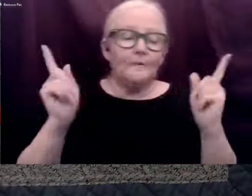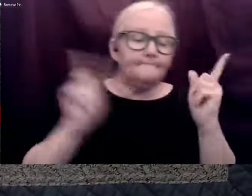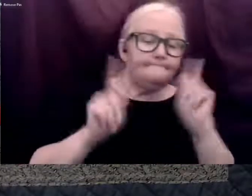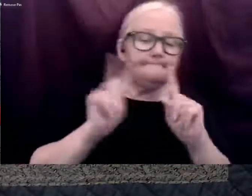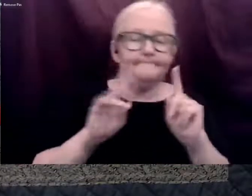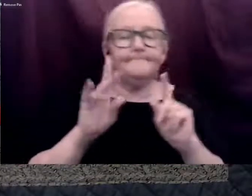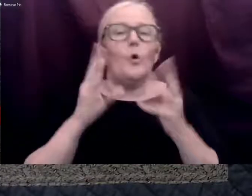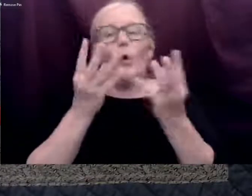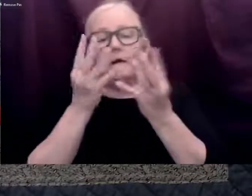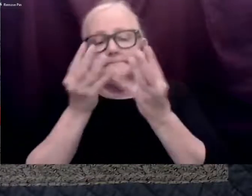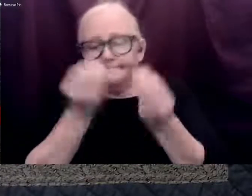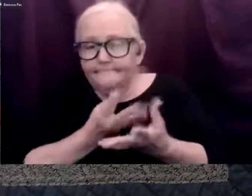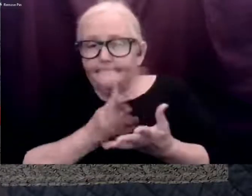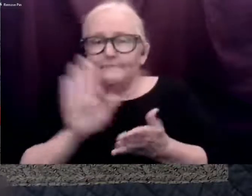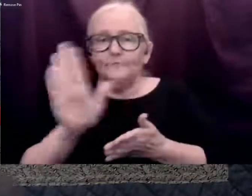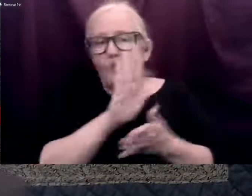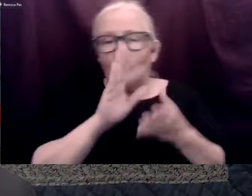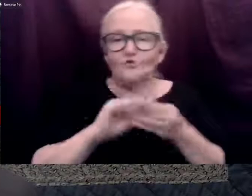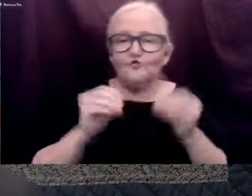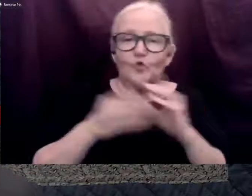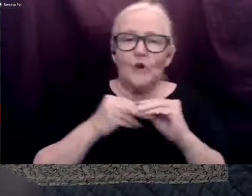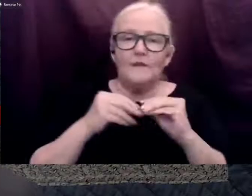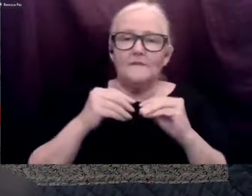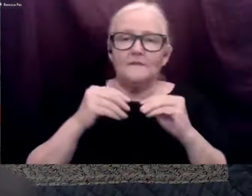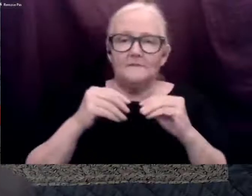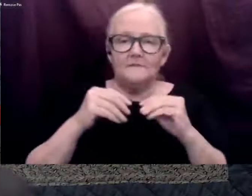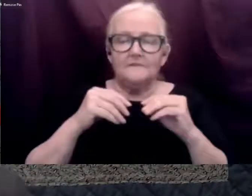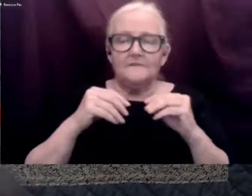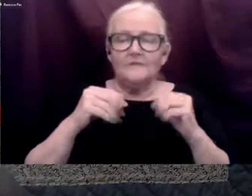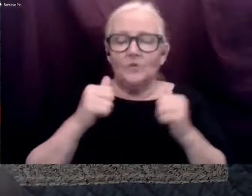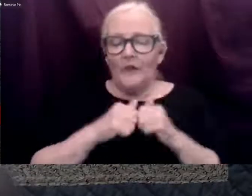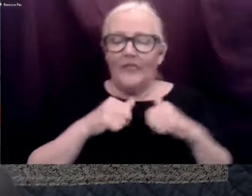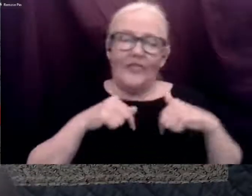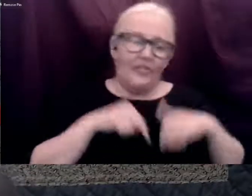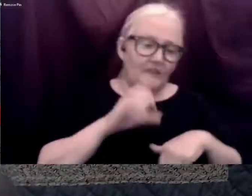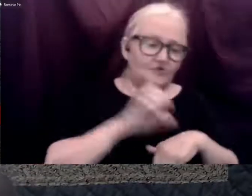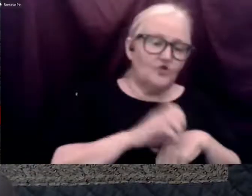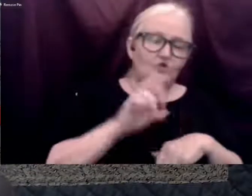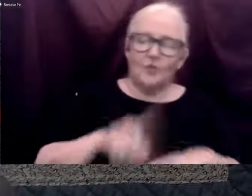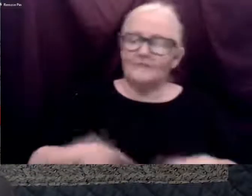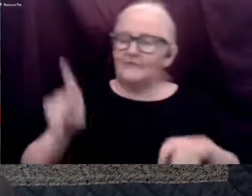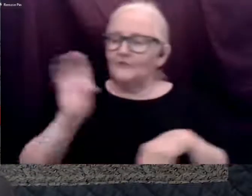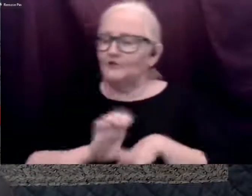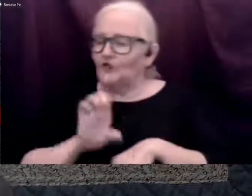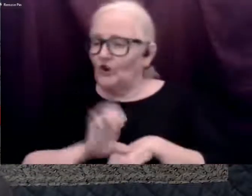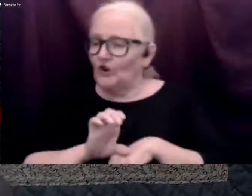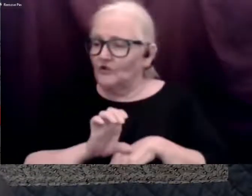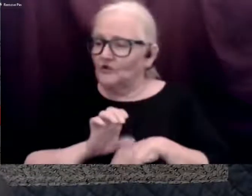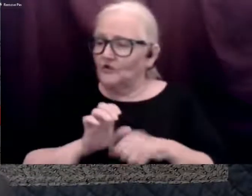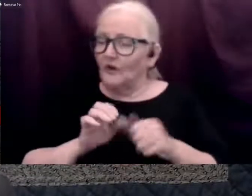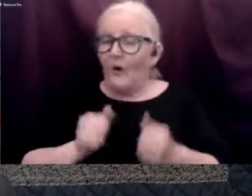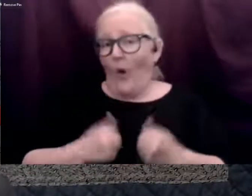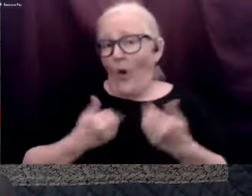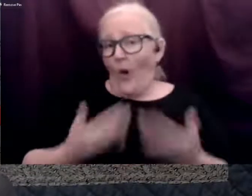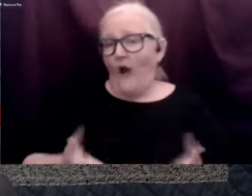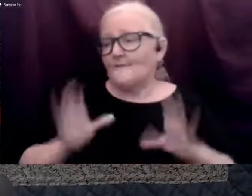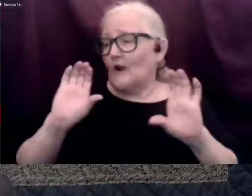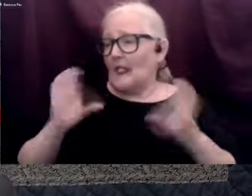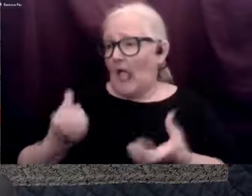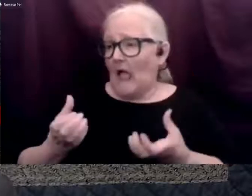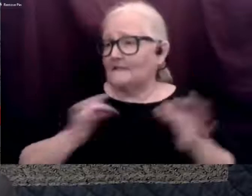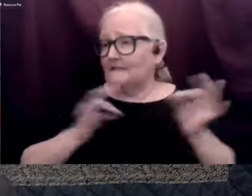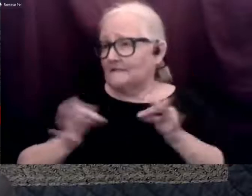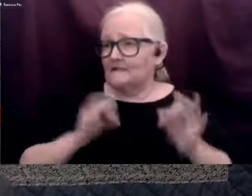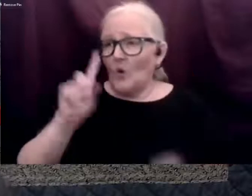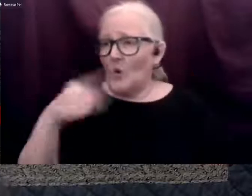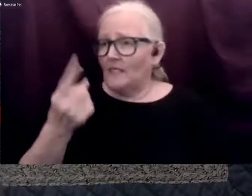this congregation or another didn't just offer you a class about our values, didn't just invite you